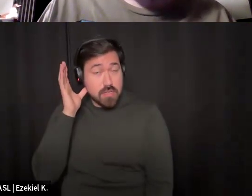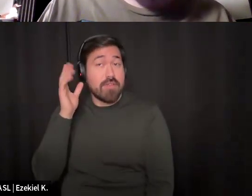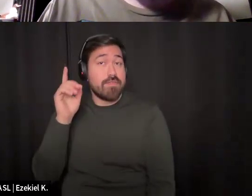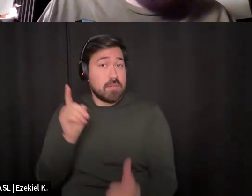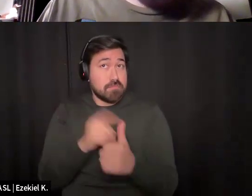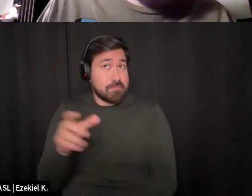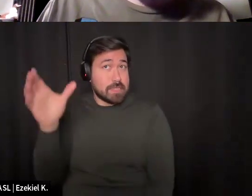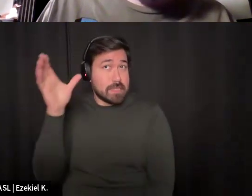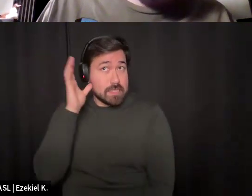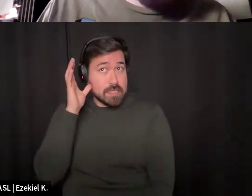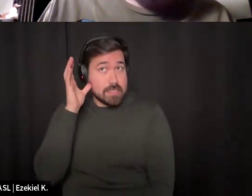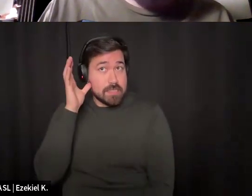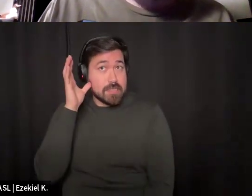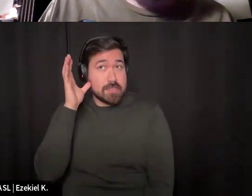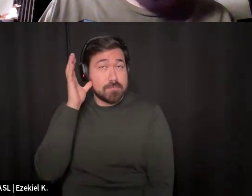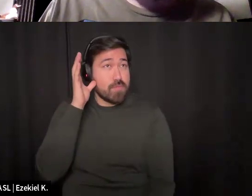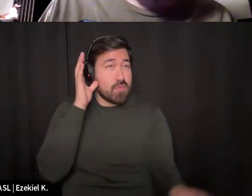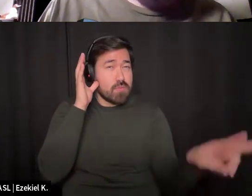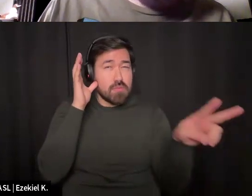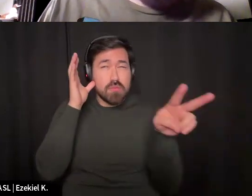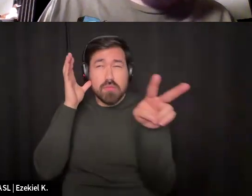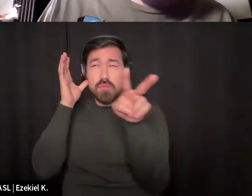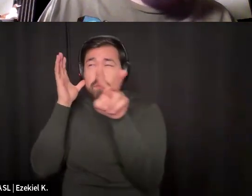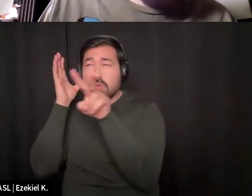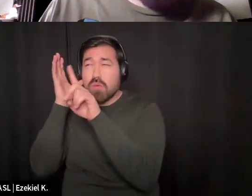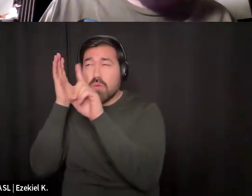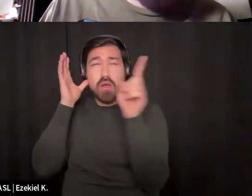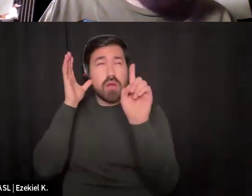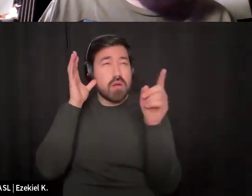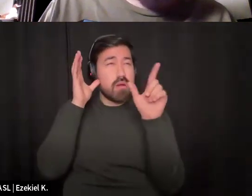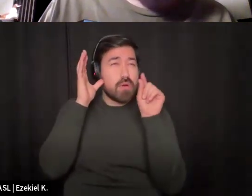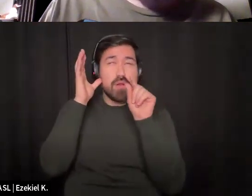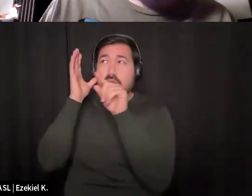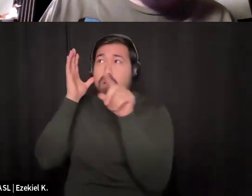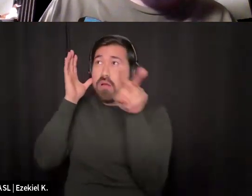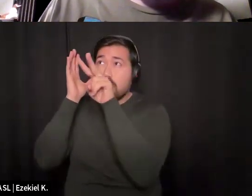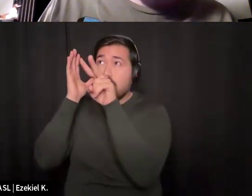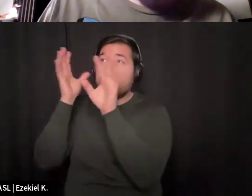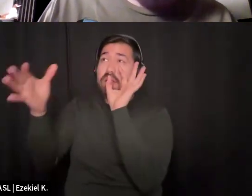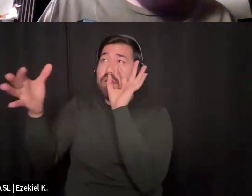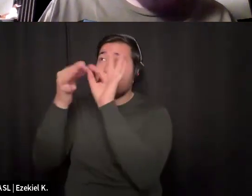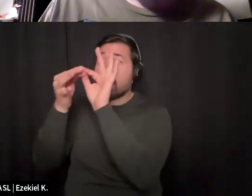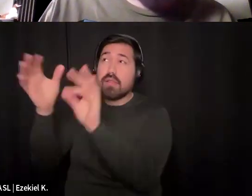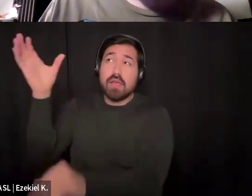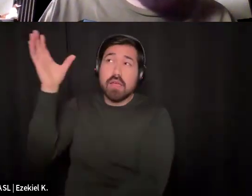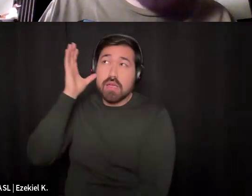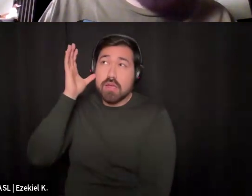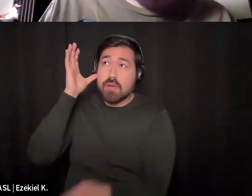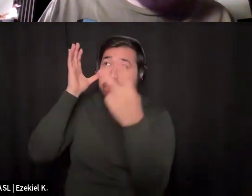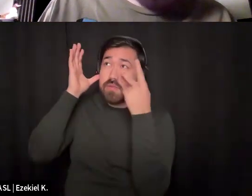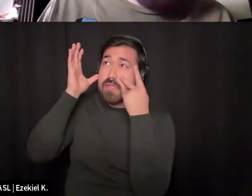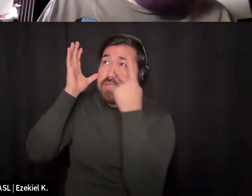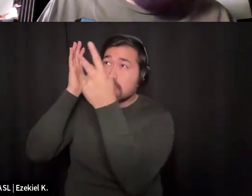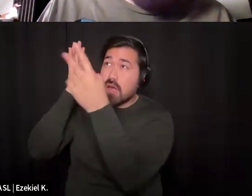bird and then you find where it is and then you look at the bird. And so you're connecting that hearing to the